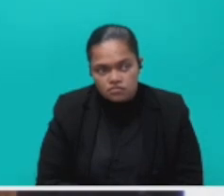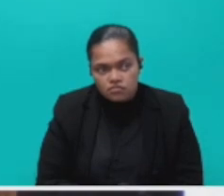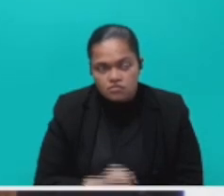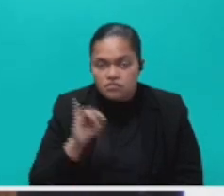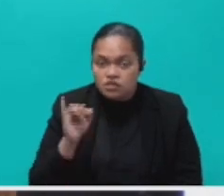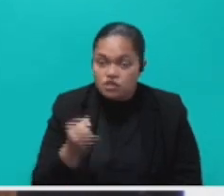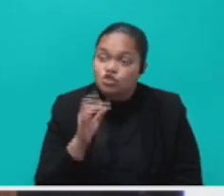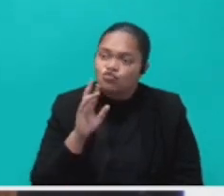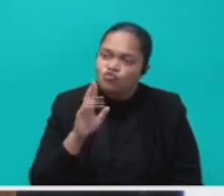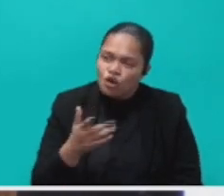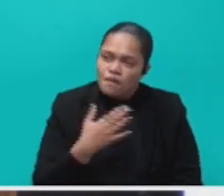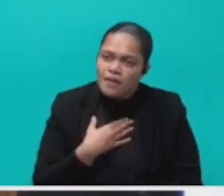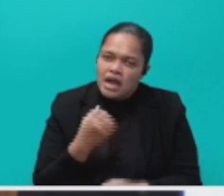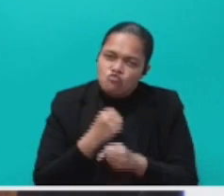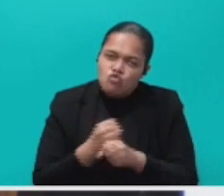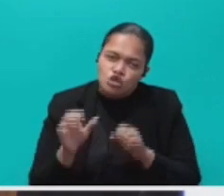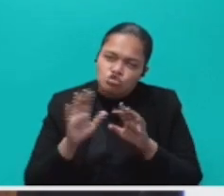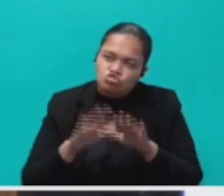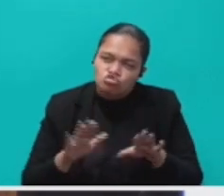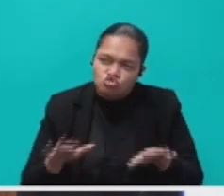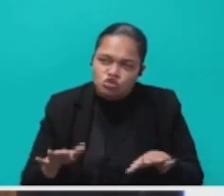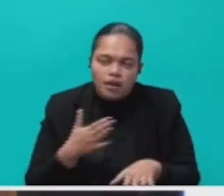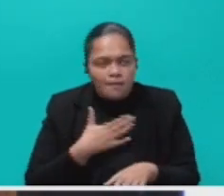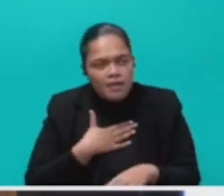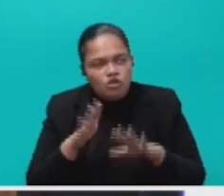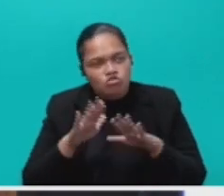grandchildren, my children.